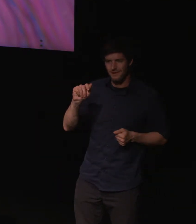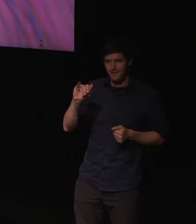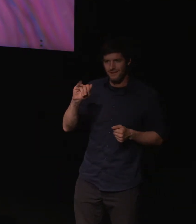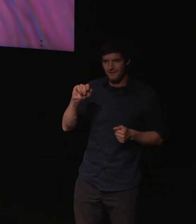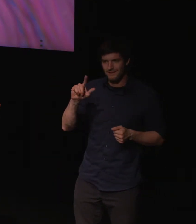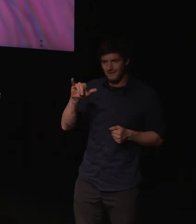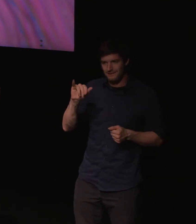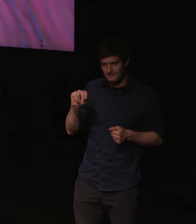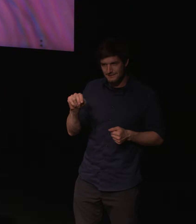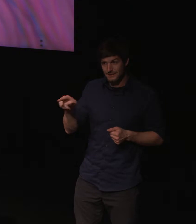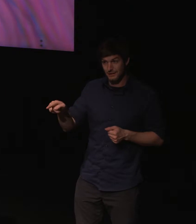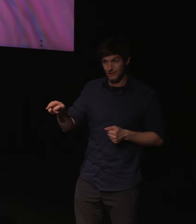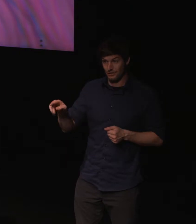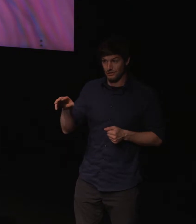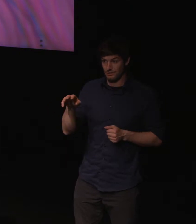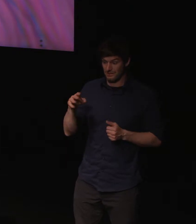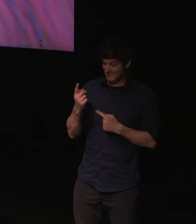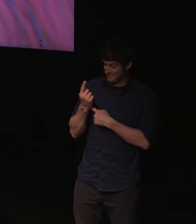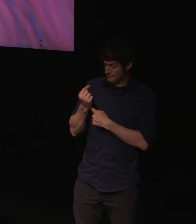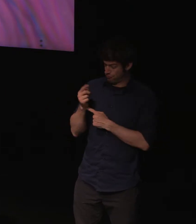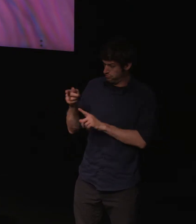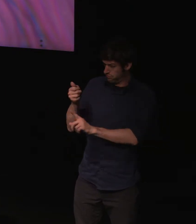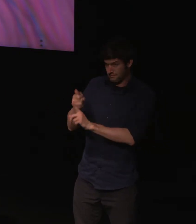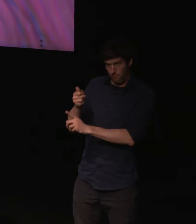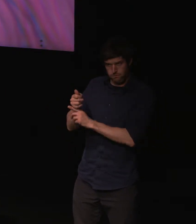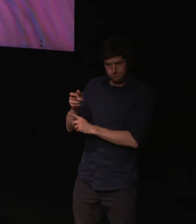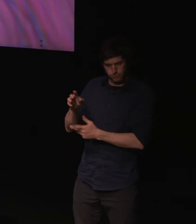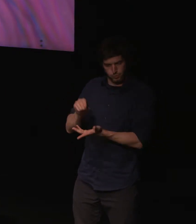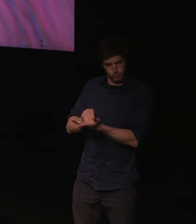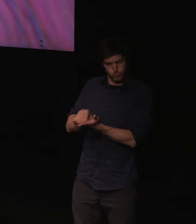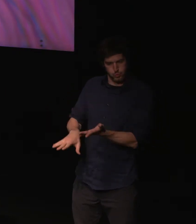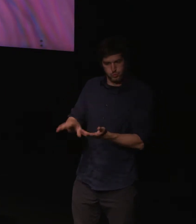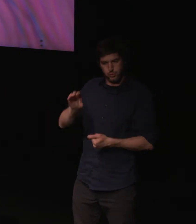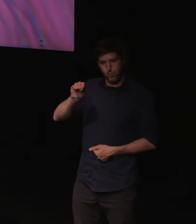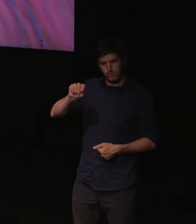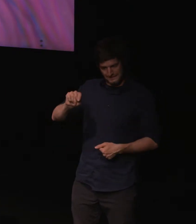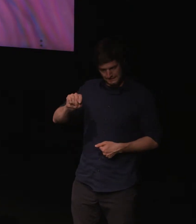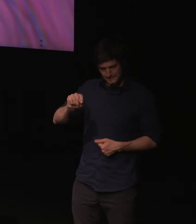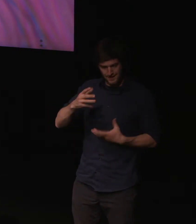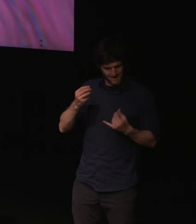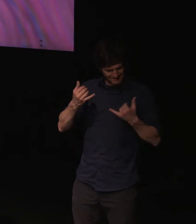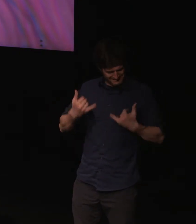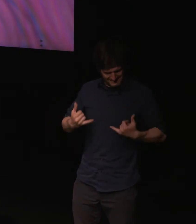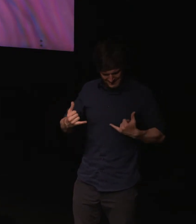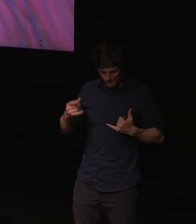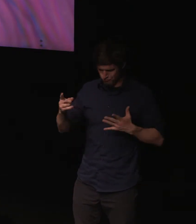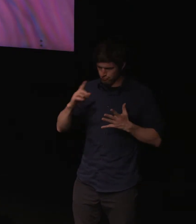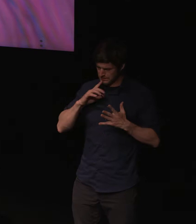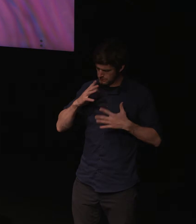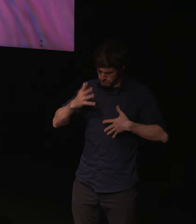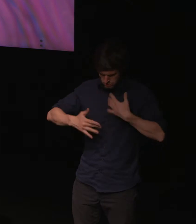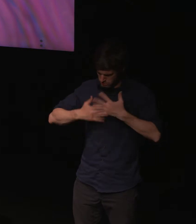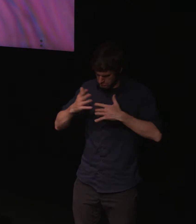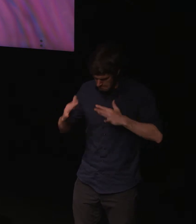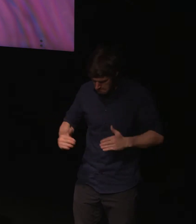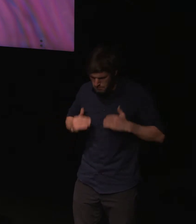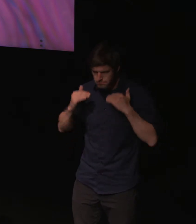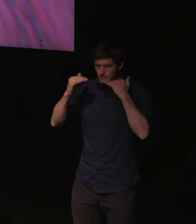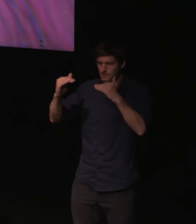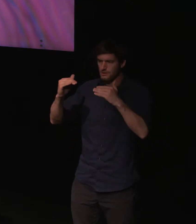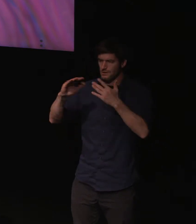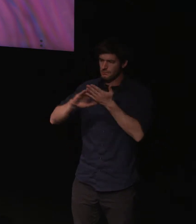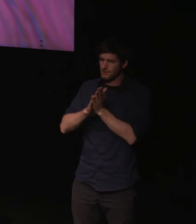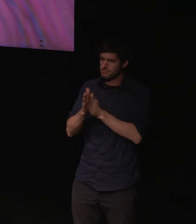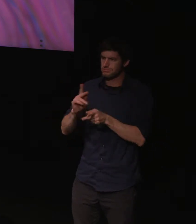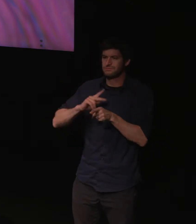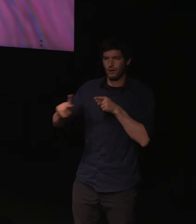was an OT student this time last year and has really kind of stepped up in the ranks of an occupational